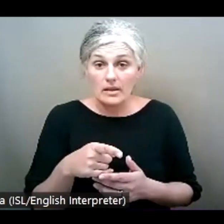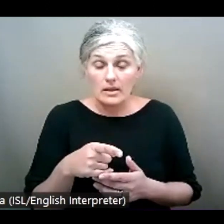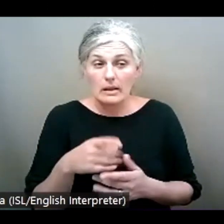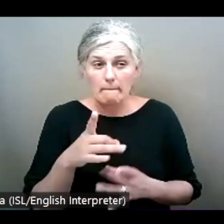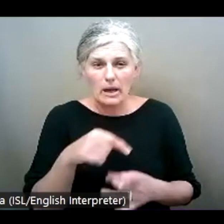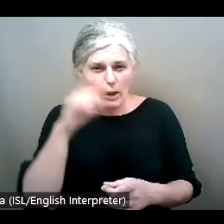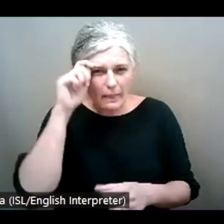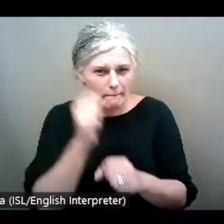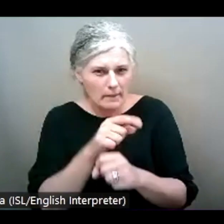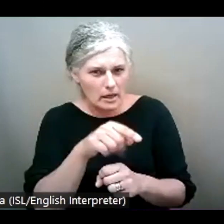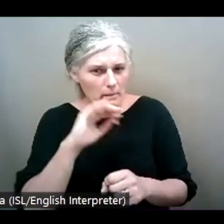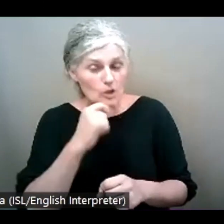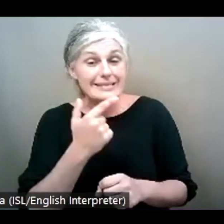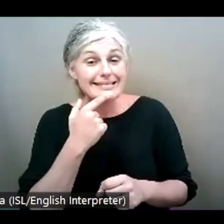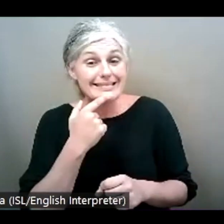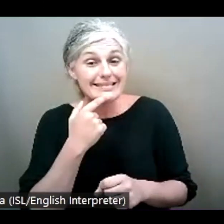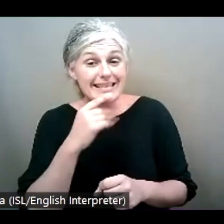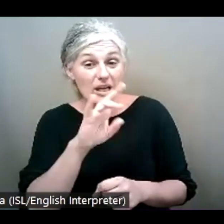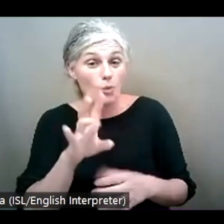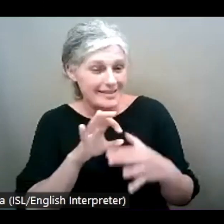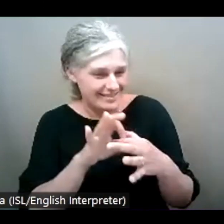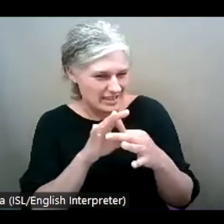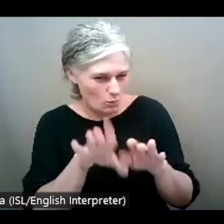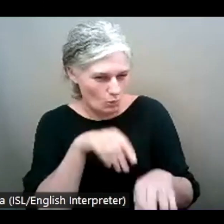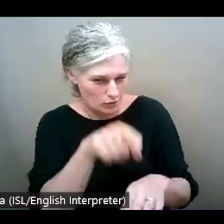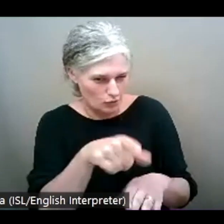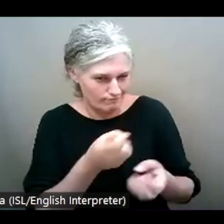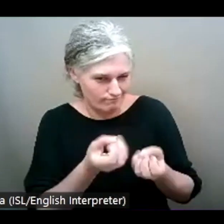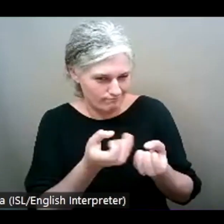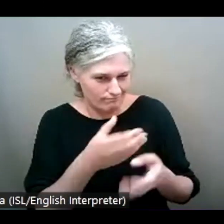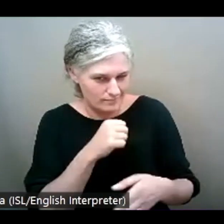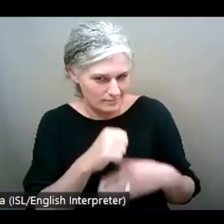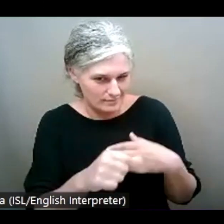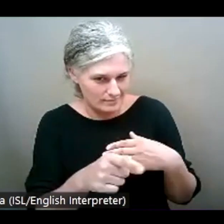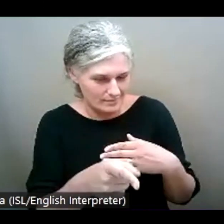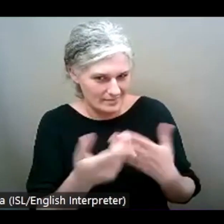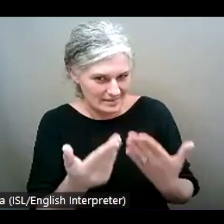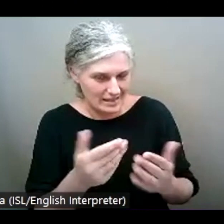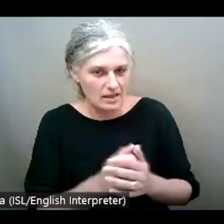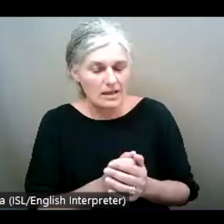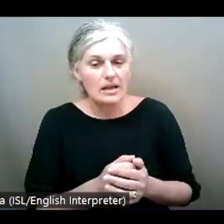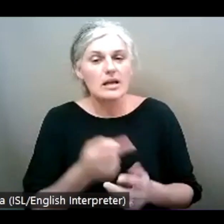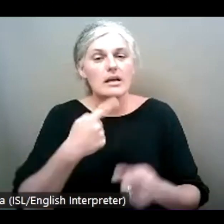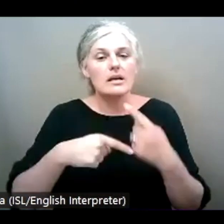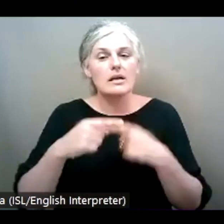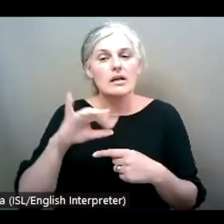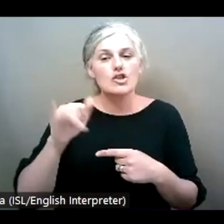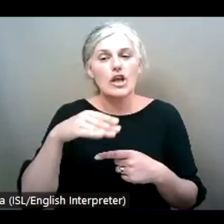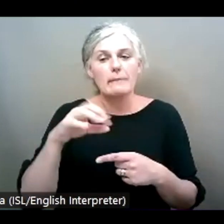Because the second question is related to what you're saying. So I'm actually going to come back to you at the end of the second question,